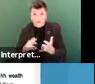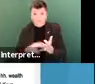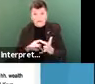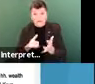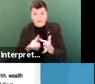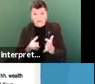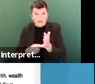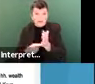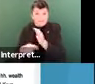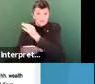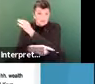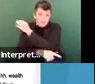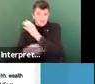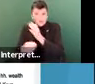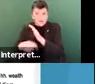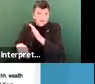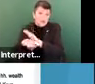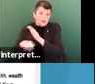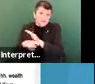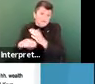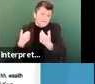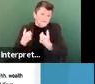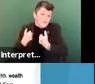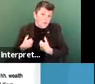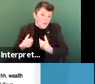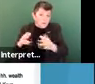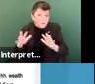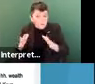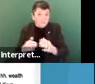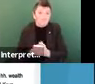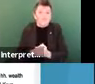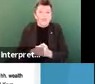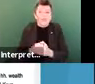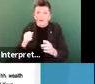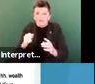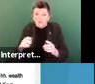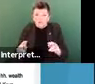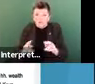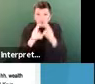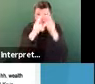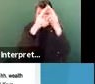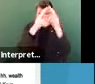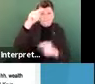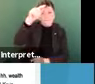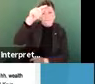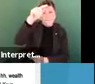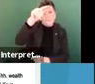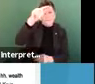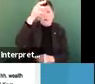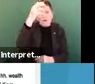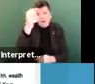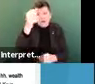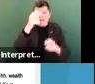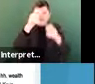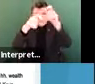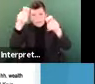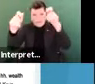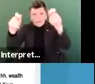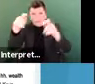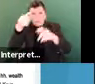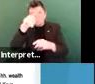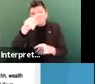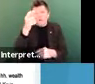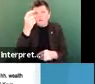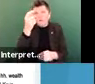wealth, if you want, negative net wealth. And at the top, you have an accumulation of people close